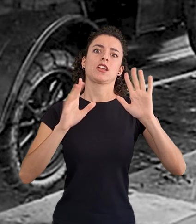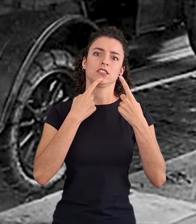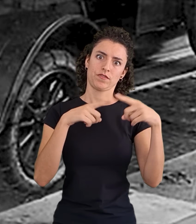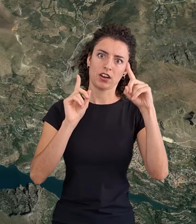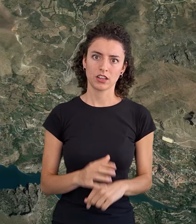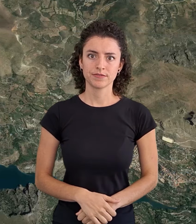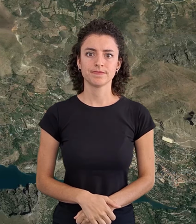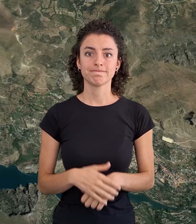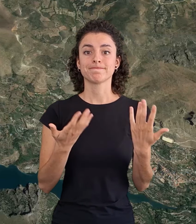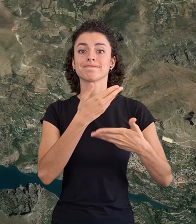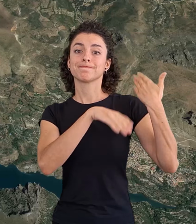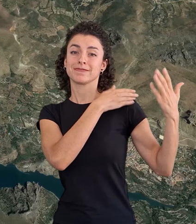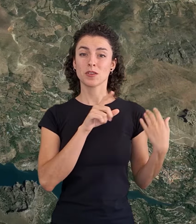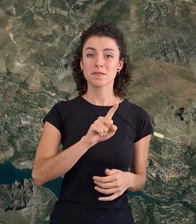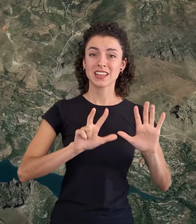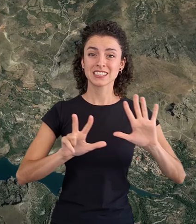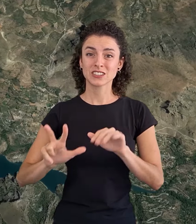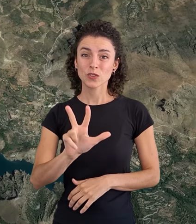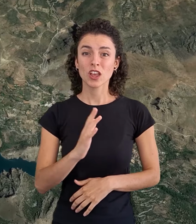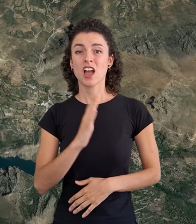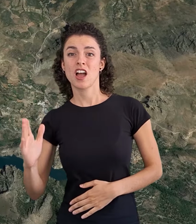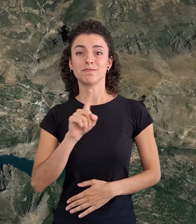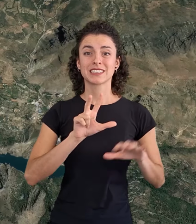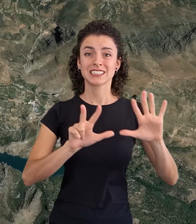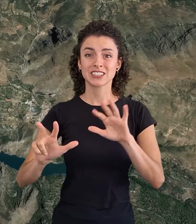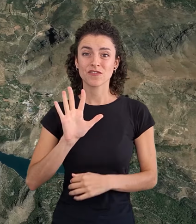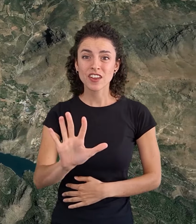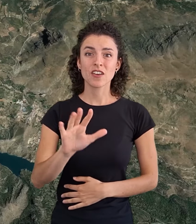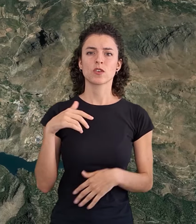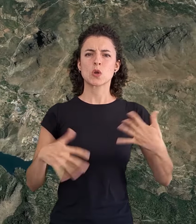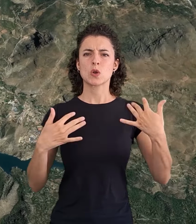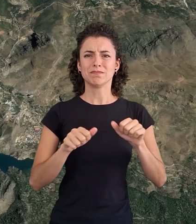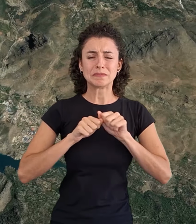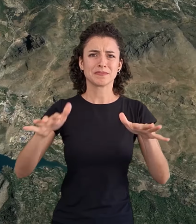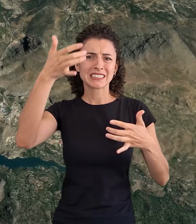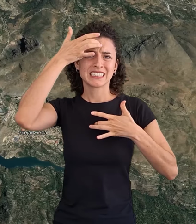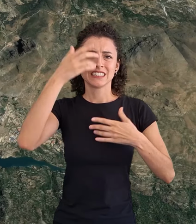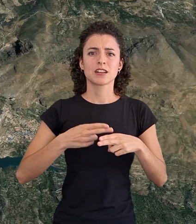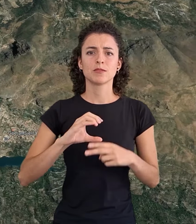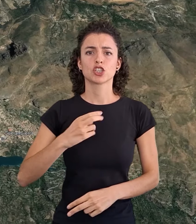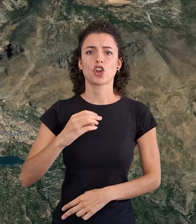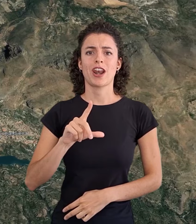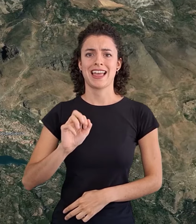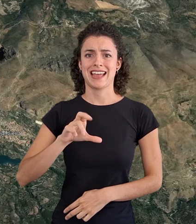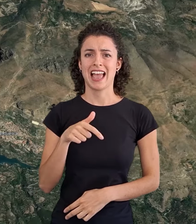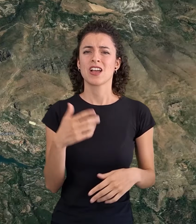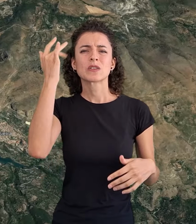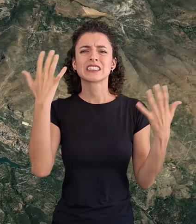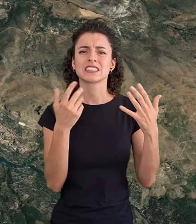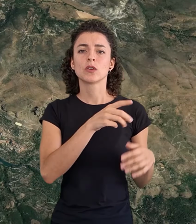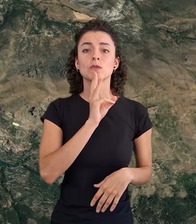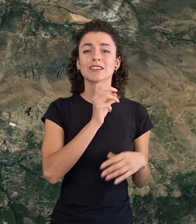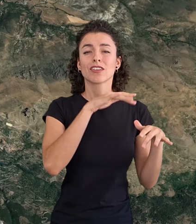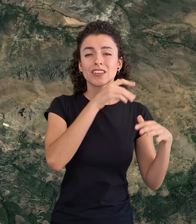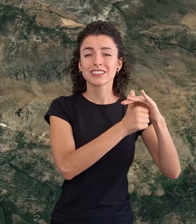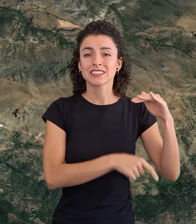1885, made the city take action to improve the purity of the drinking water. We must wait until